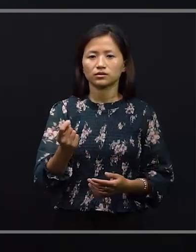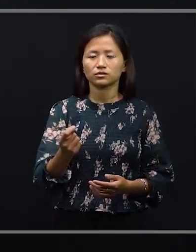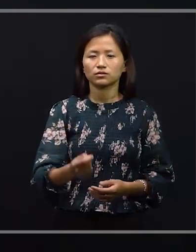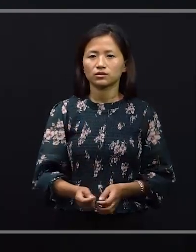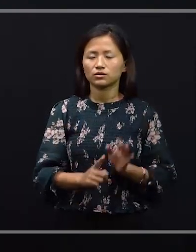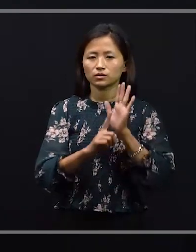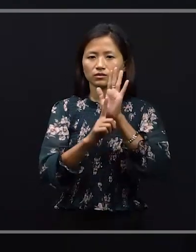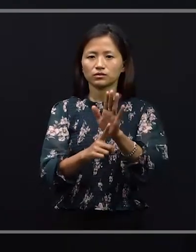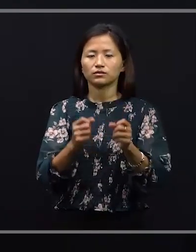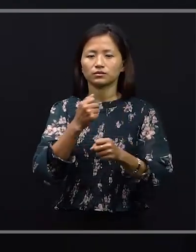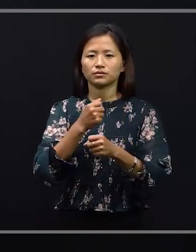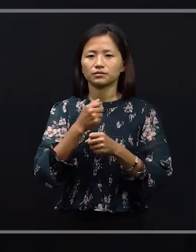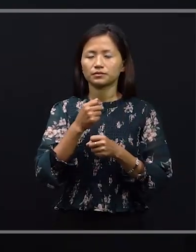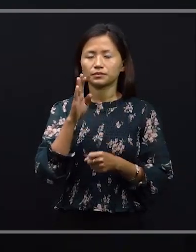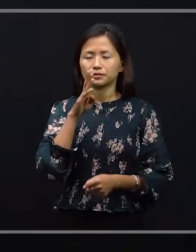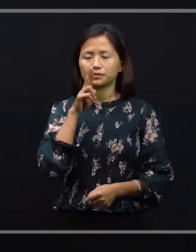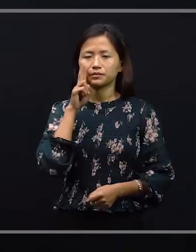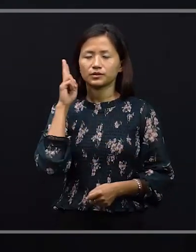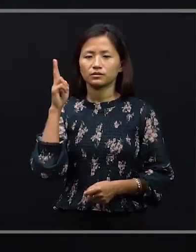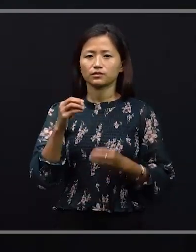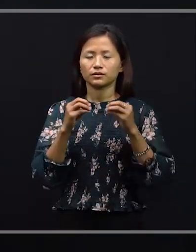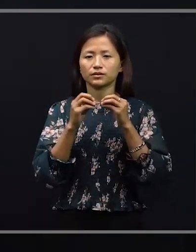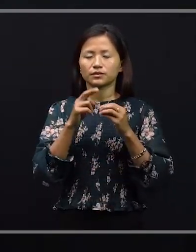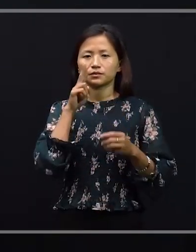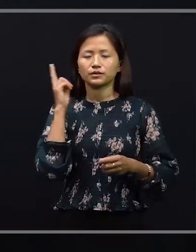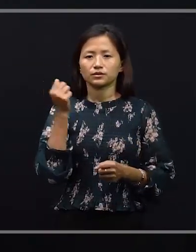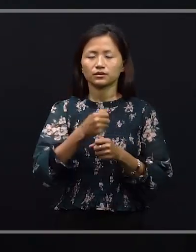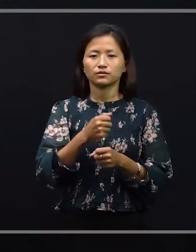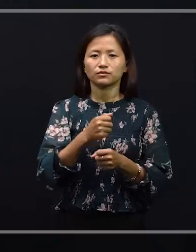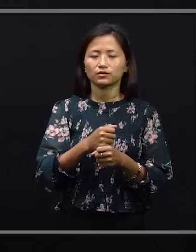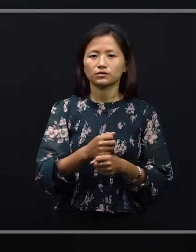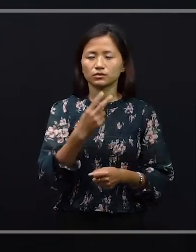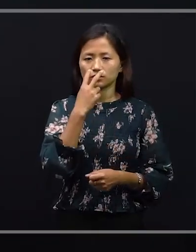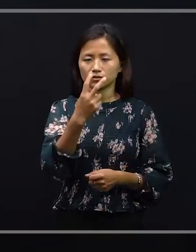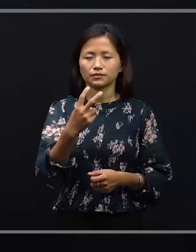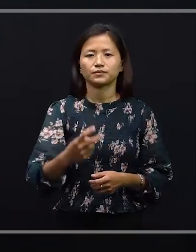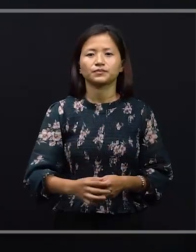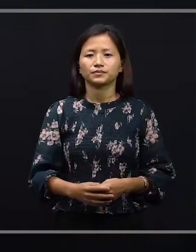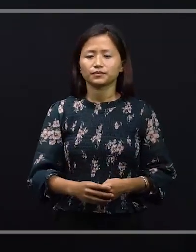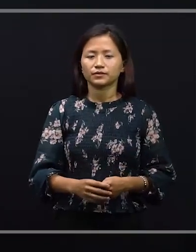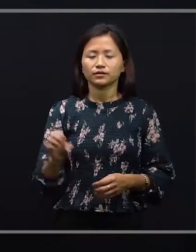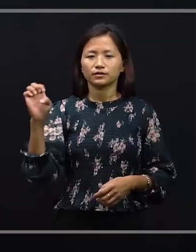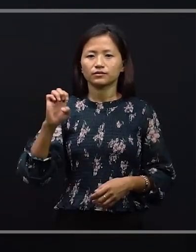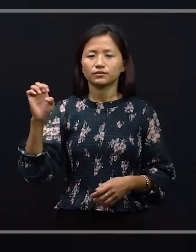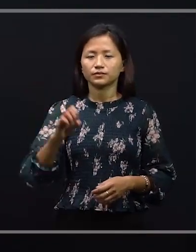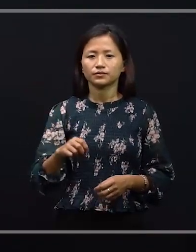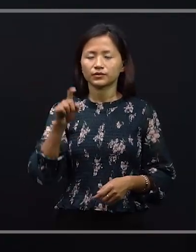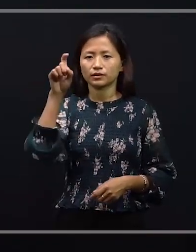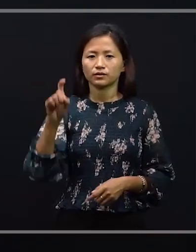British government that the Indians are angry with them. Okay, so all these events happened during the